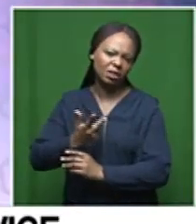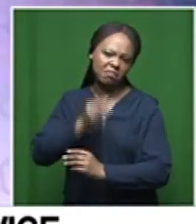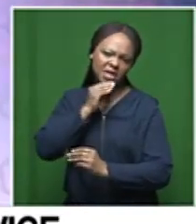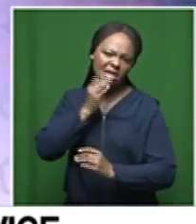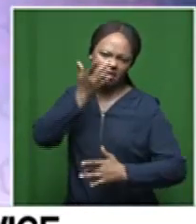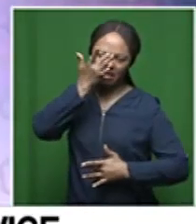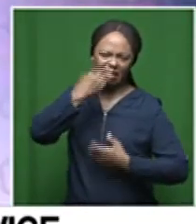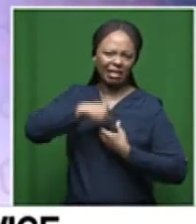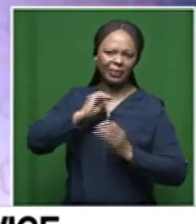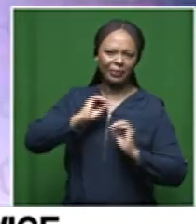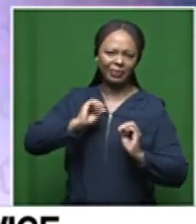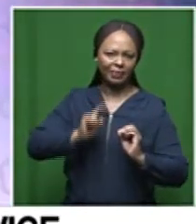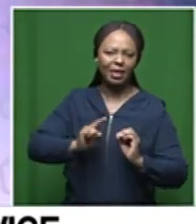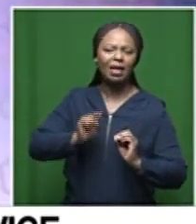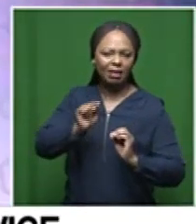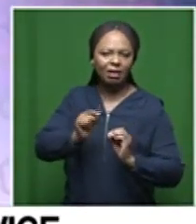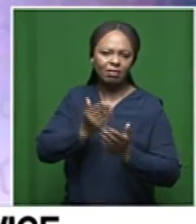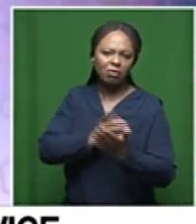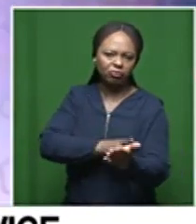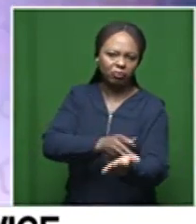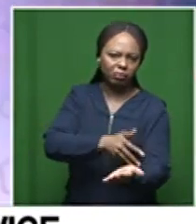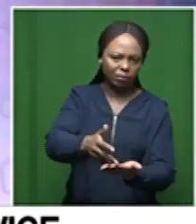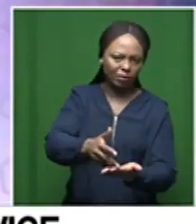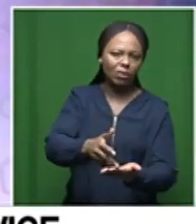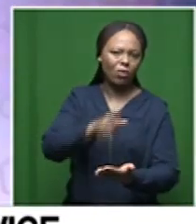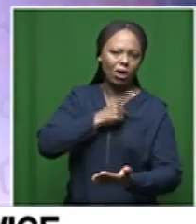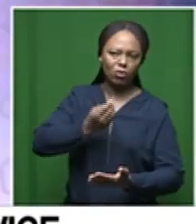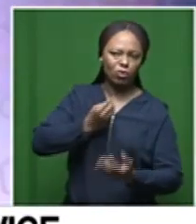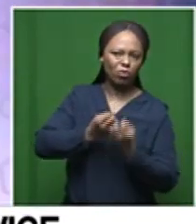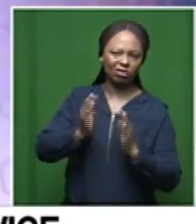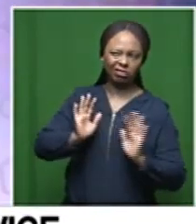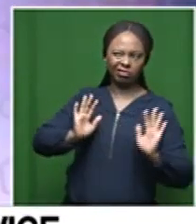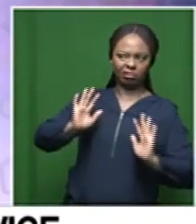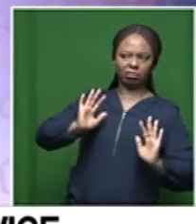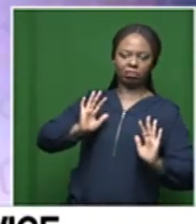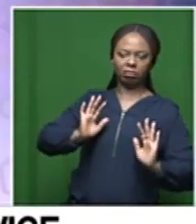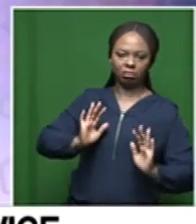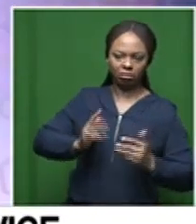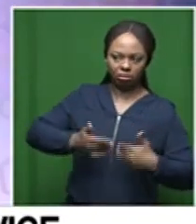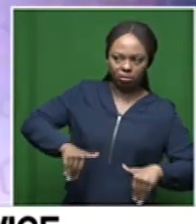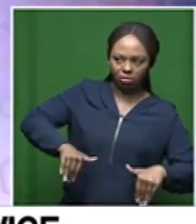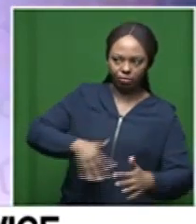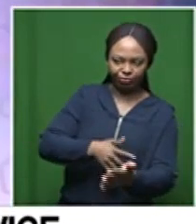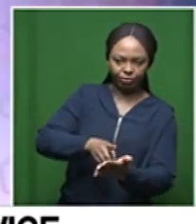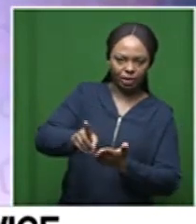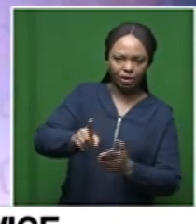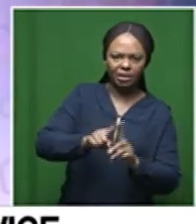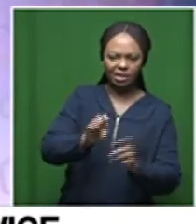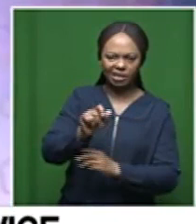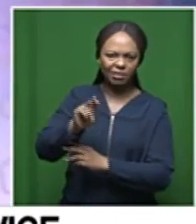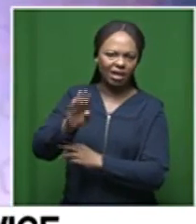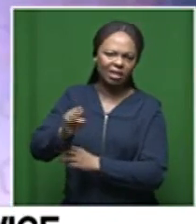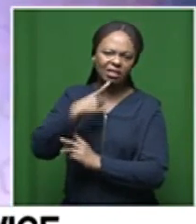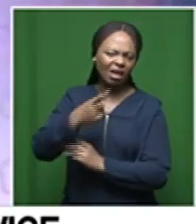people have been hesitant to donate blood, and the SANBS is still focused on its communication and message to say that it is safe to do so. Now,